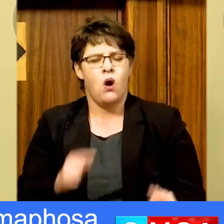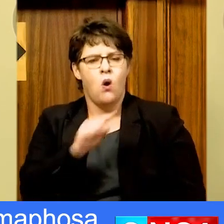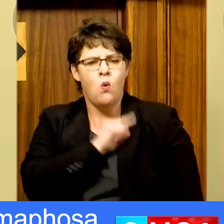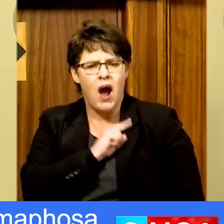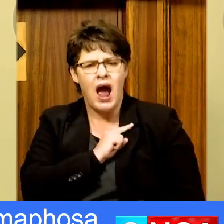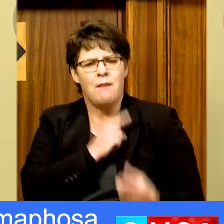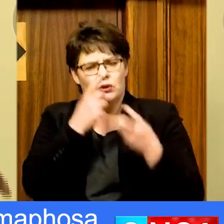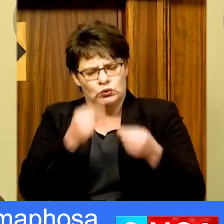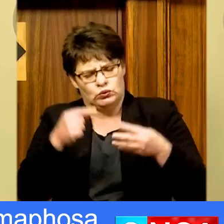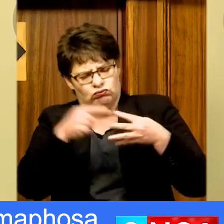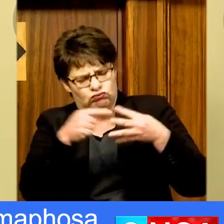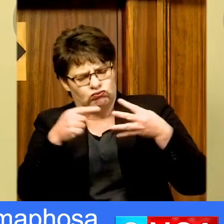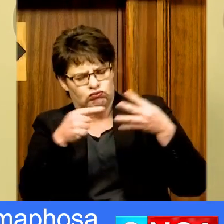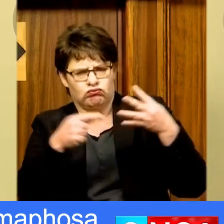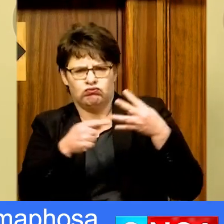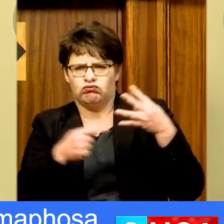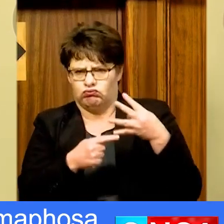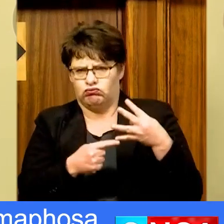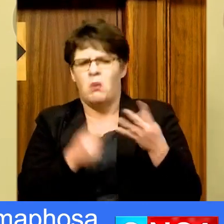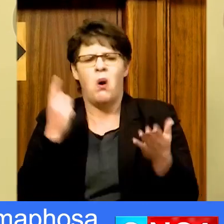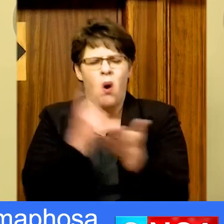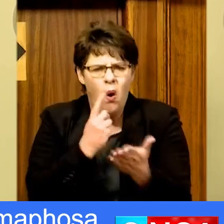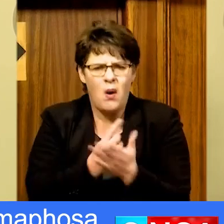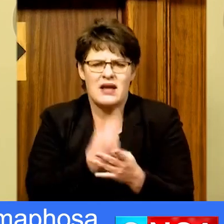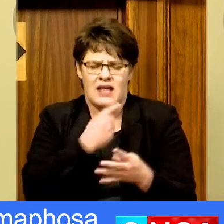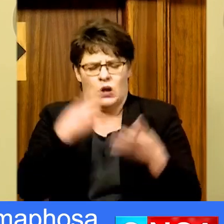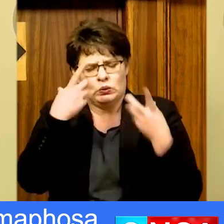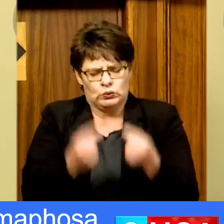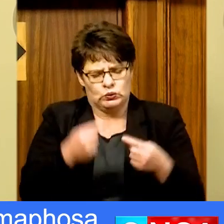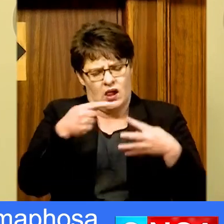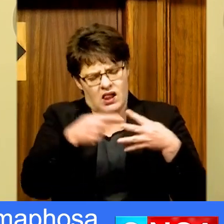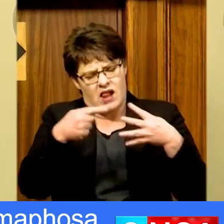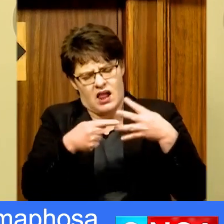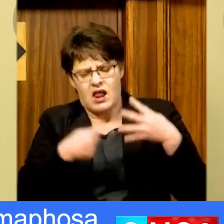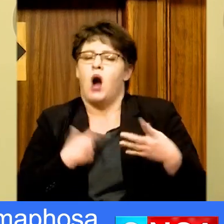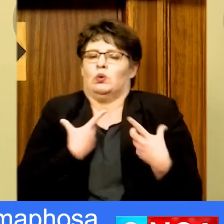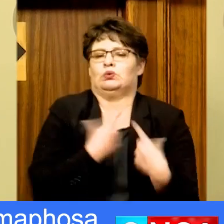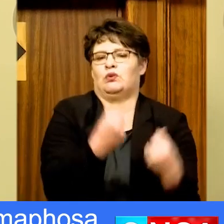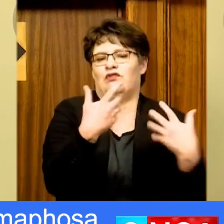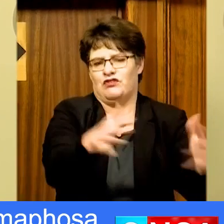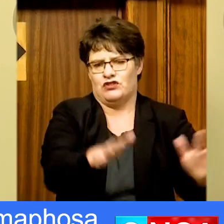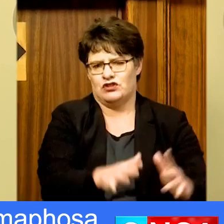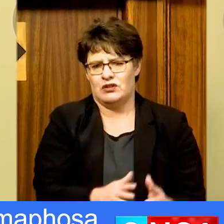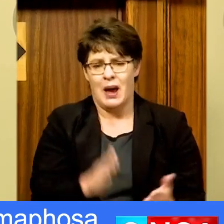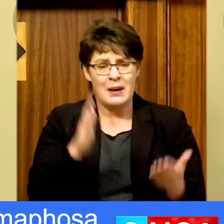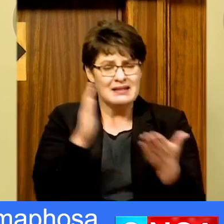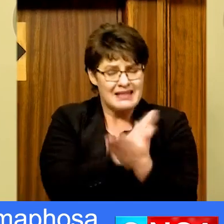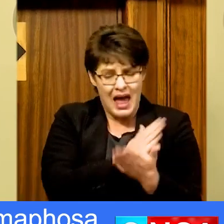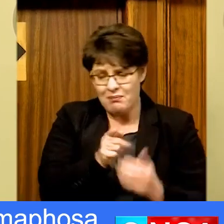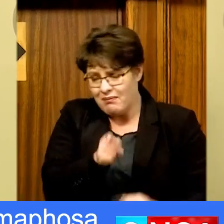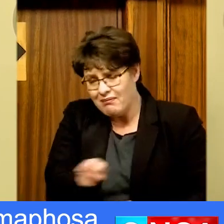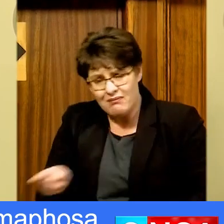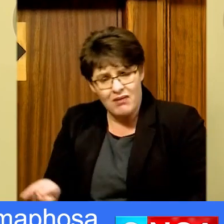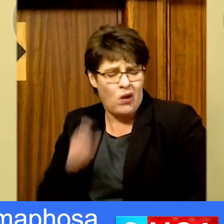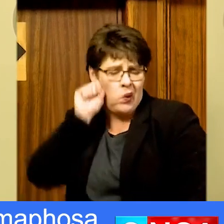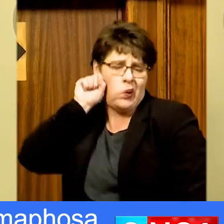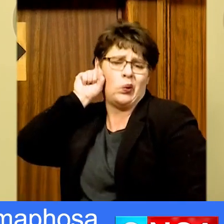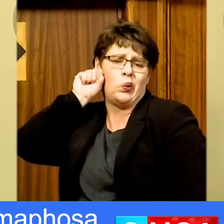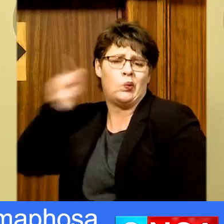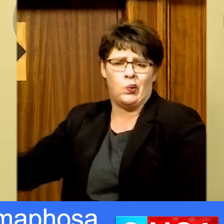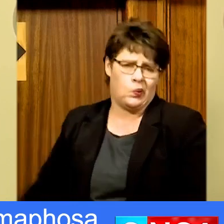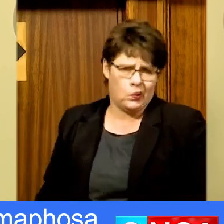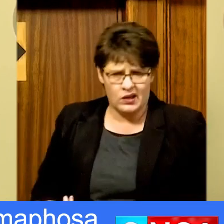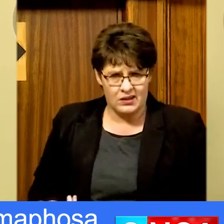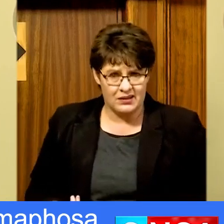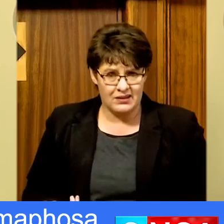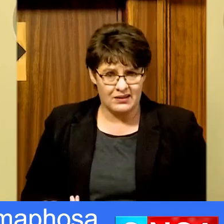on measures that we've already spoken about. There are others who have not done so. There